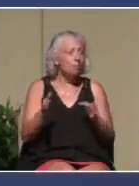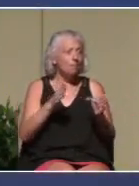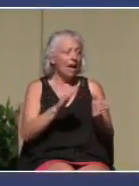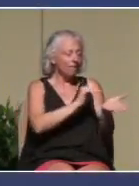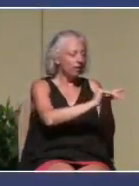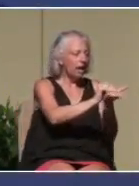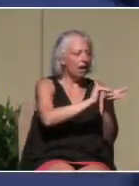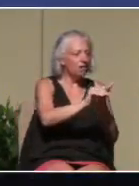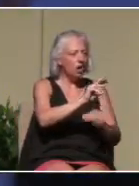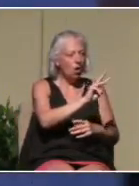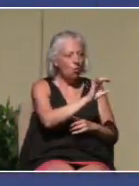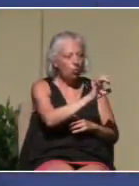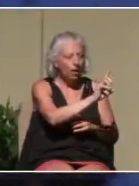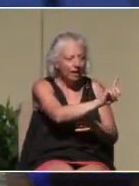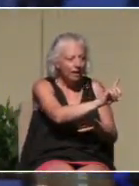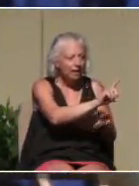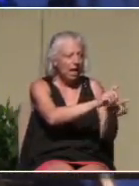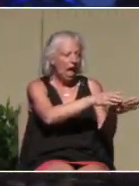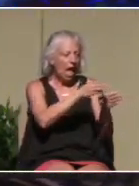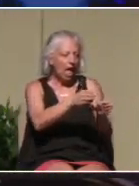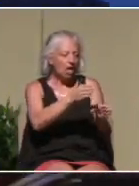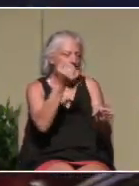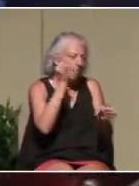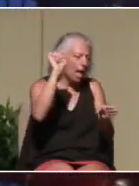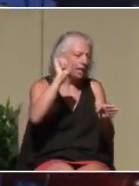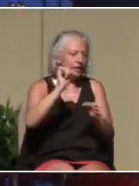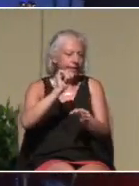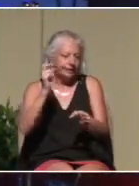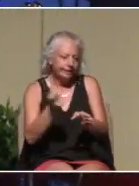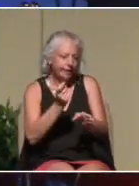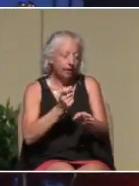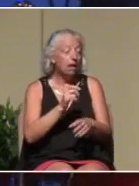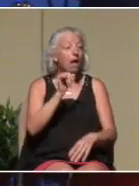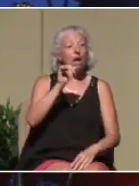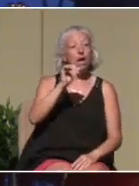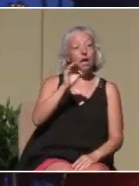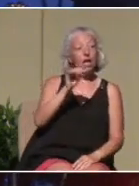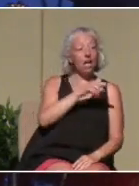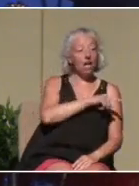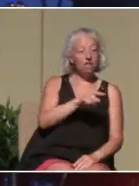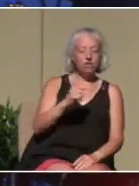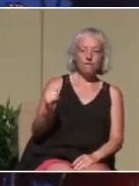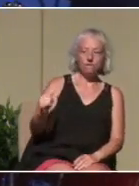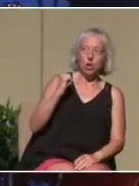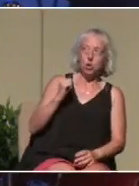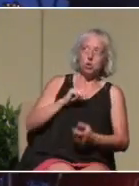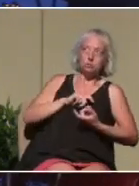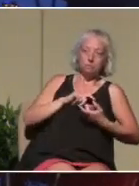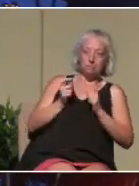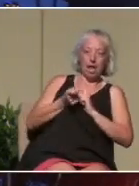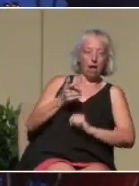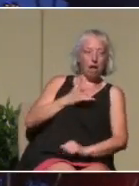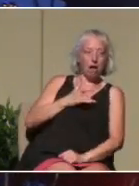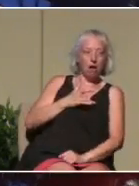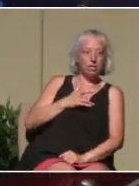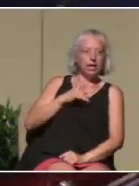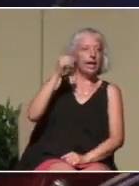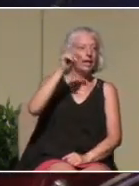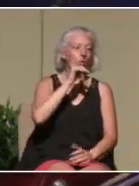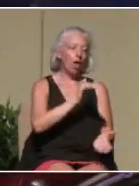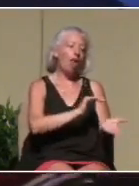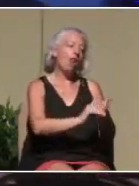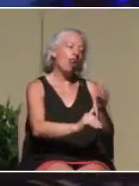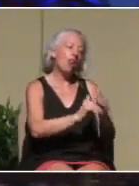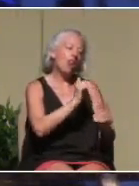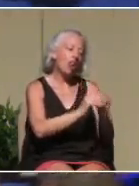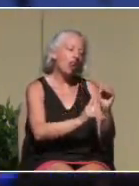sin. And yet at the same time, if someone remains unrepentant, God does not just excuse the guilty. And this is why